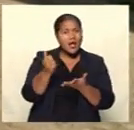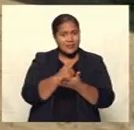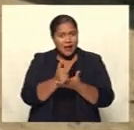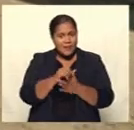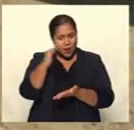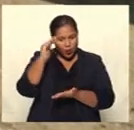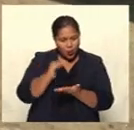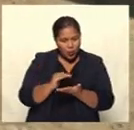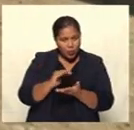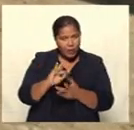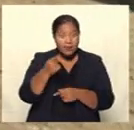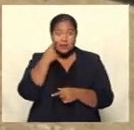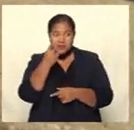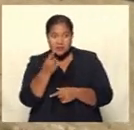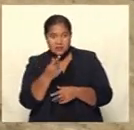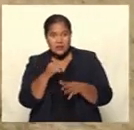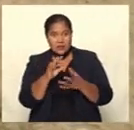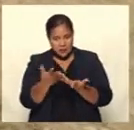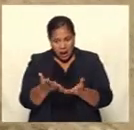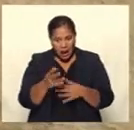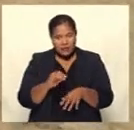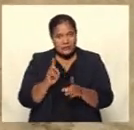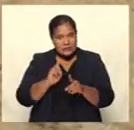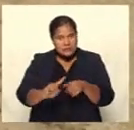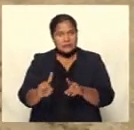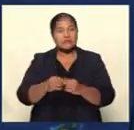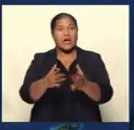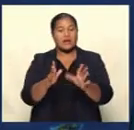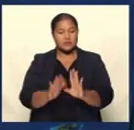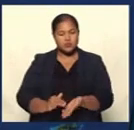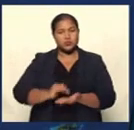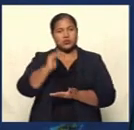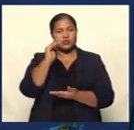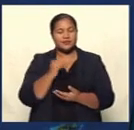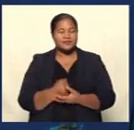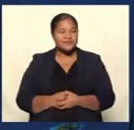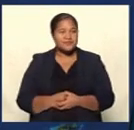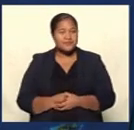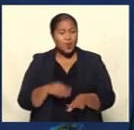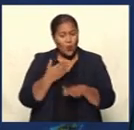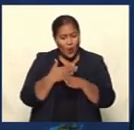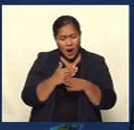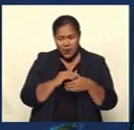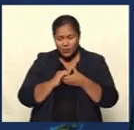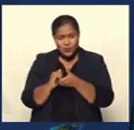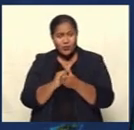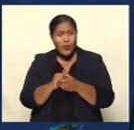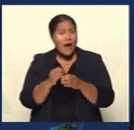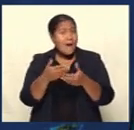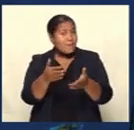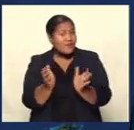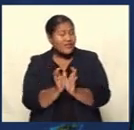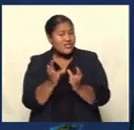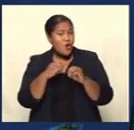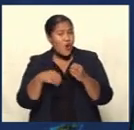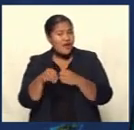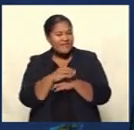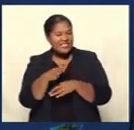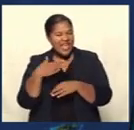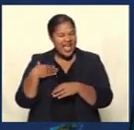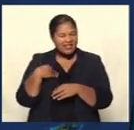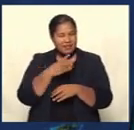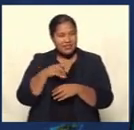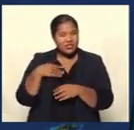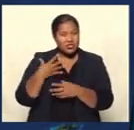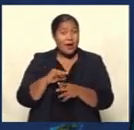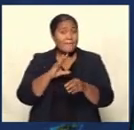but then cases started to emerge again. We're working closely with the provincial office, health ministry and police force